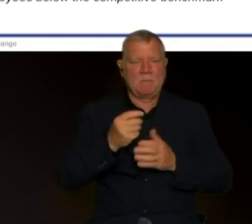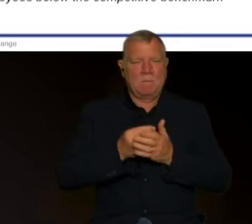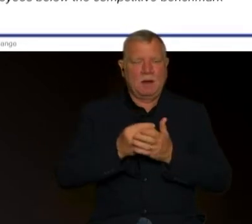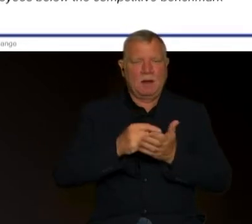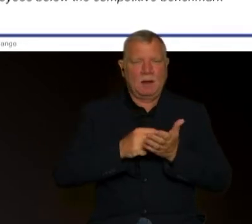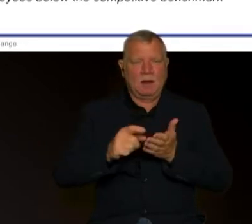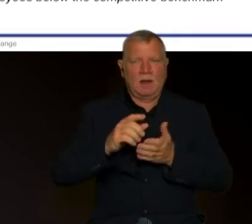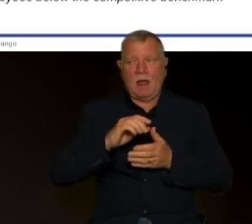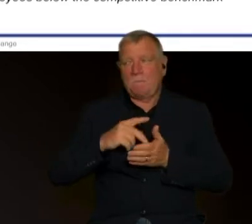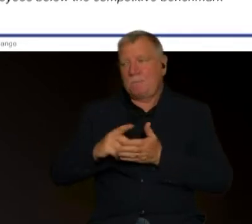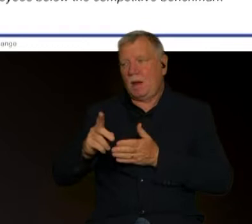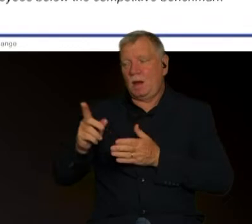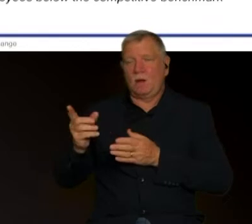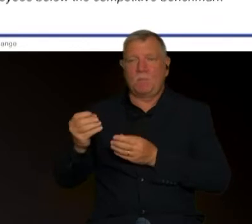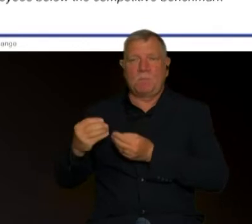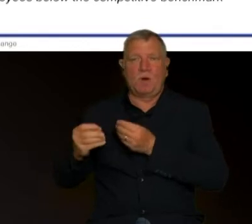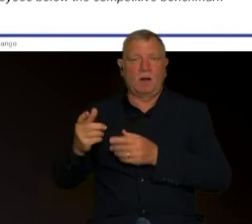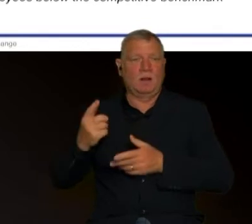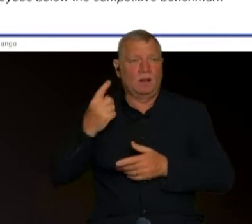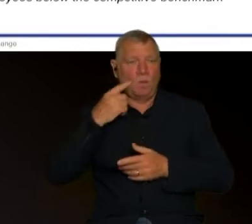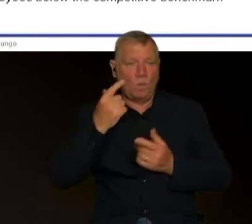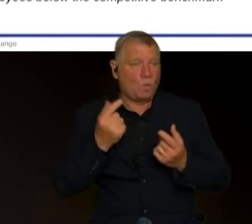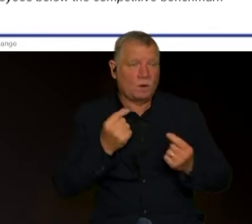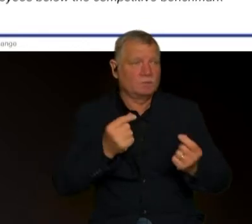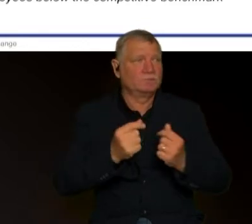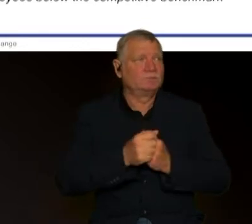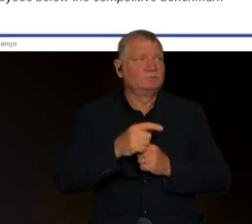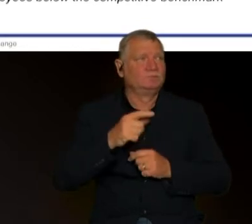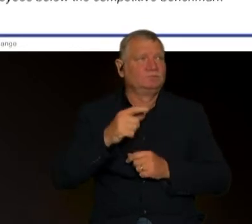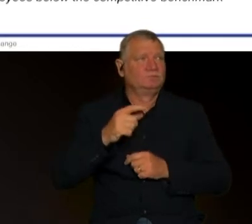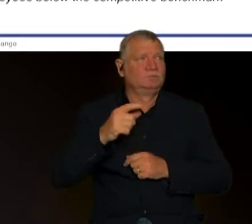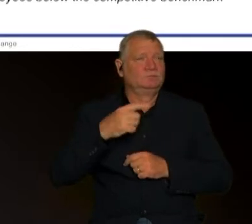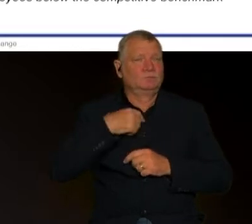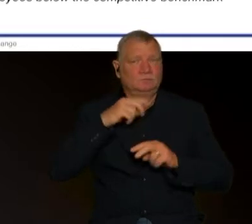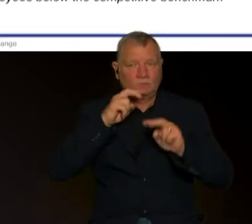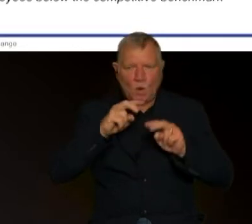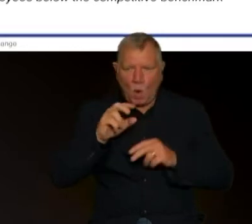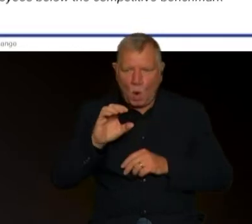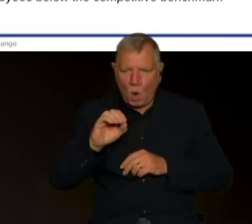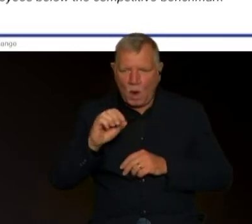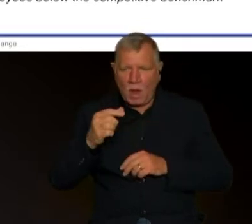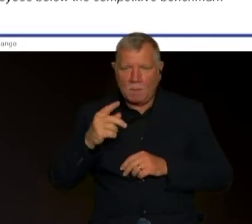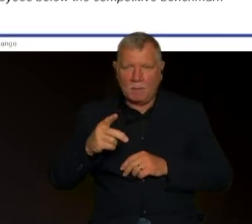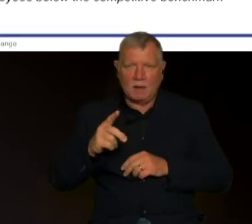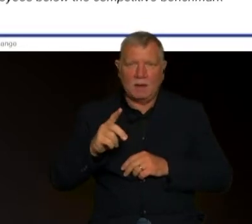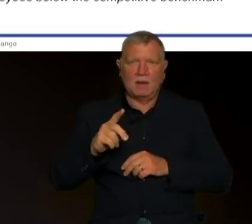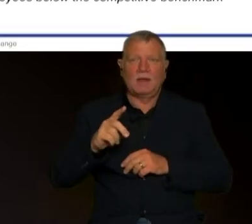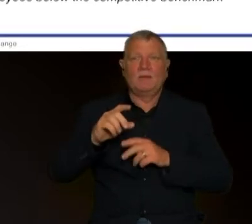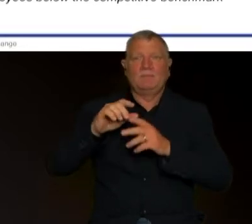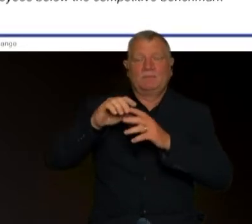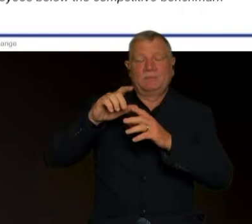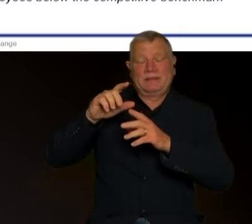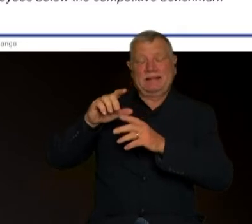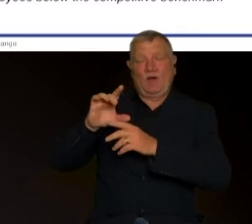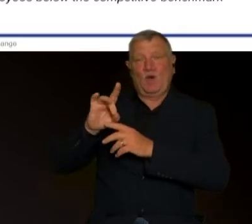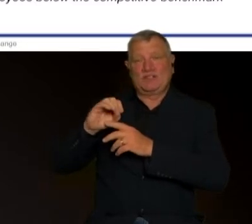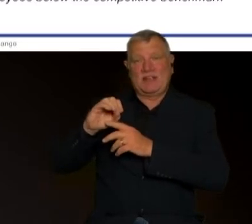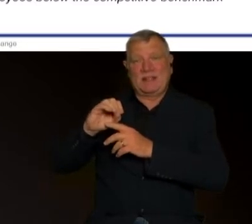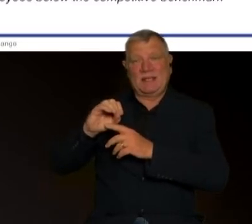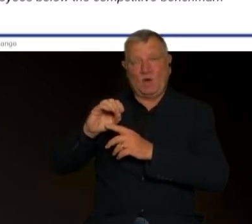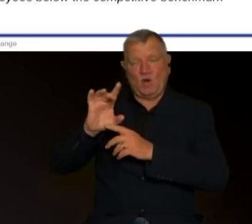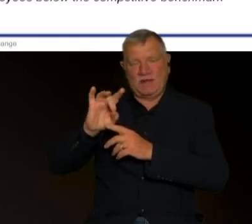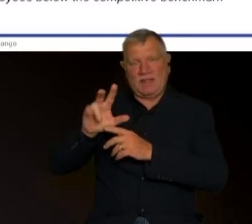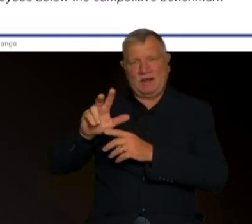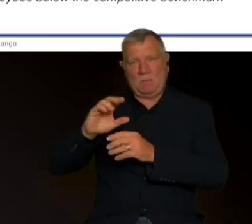that person's salary and what the market pays. So what we did was, and look at the OMB, it was 80% the